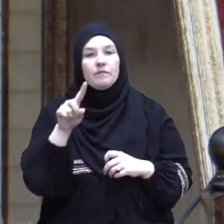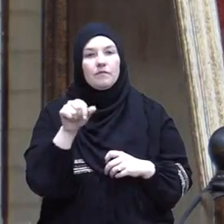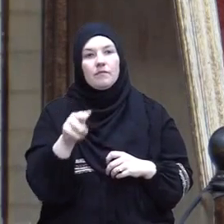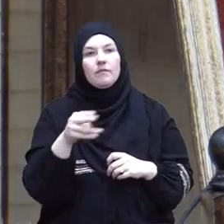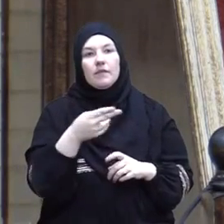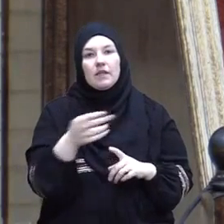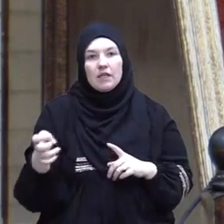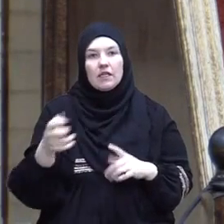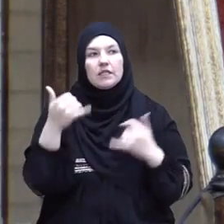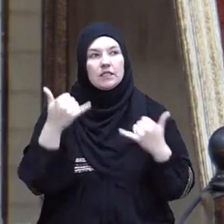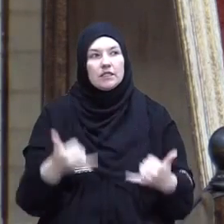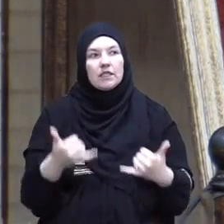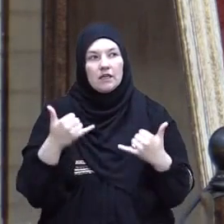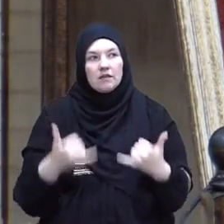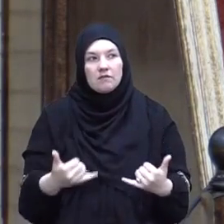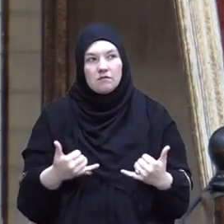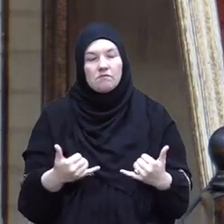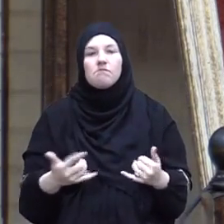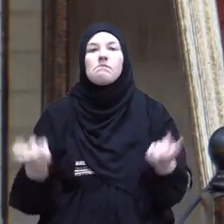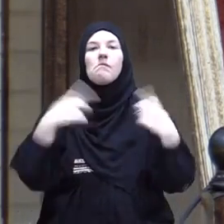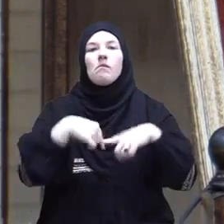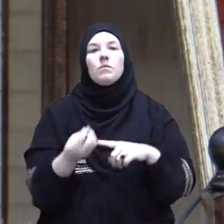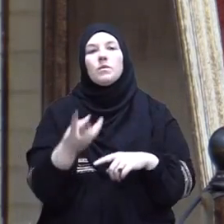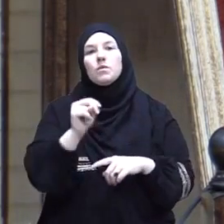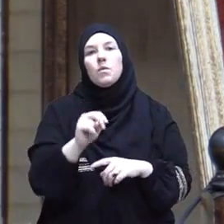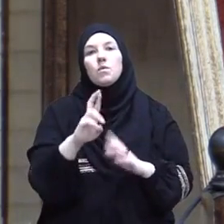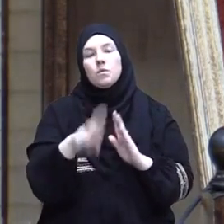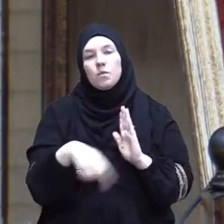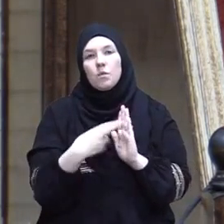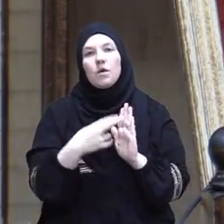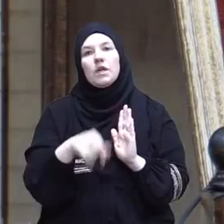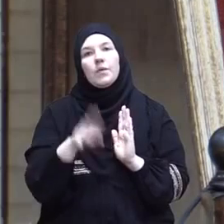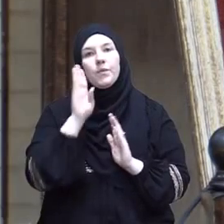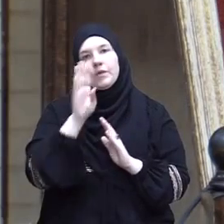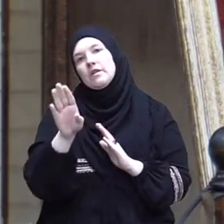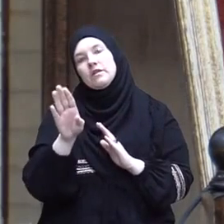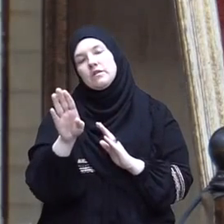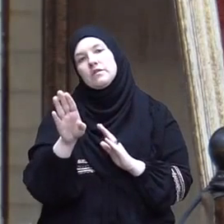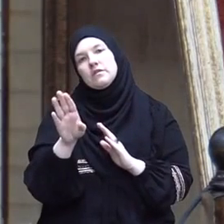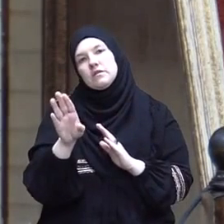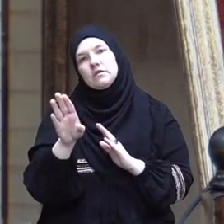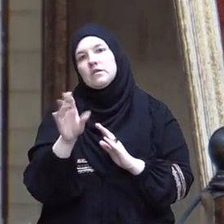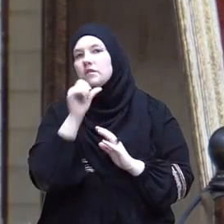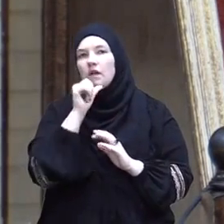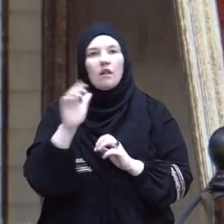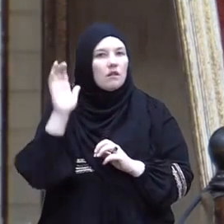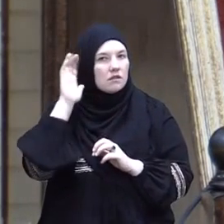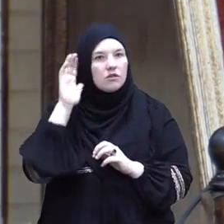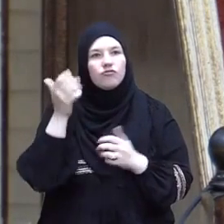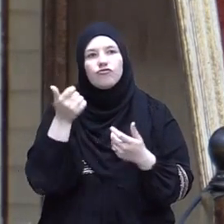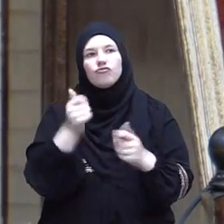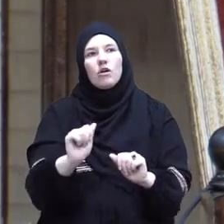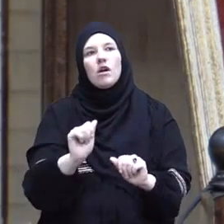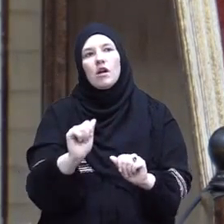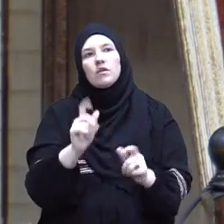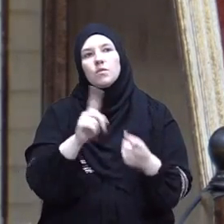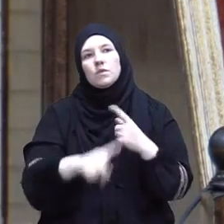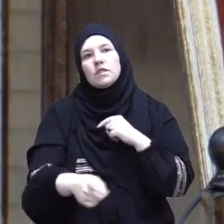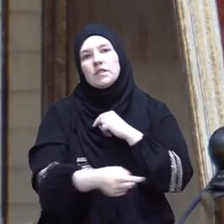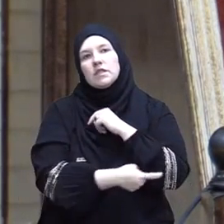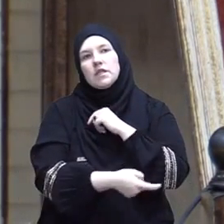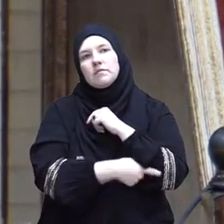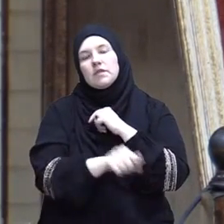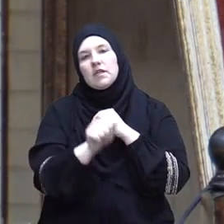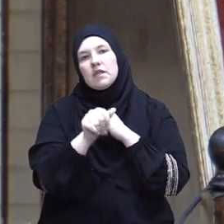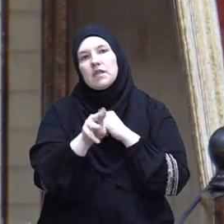he now is coming with his own role that he would defy and try to tempt Adam